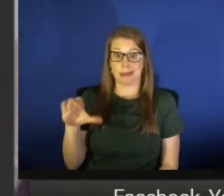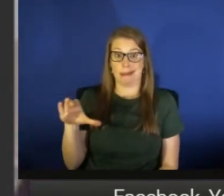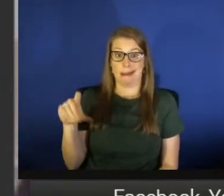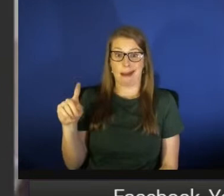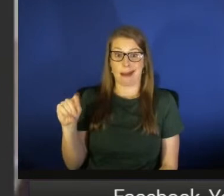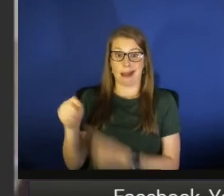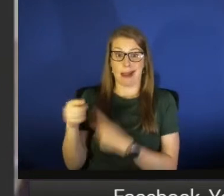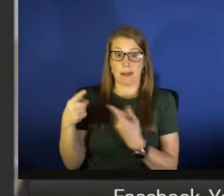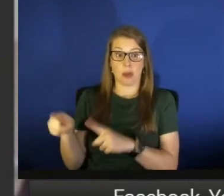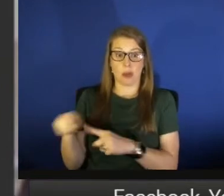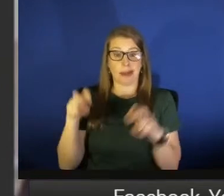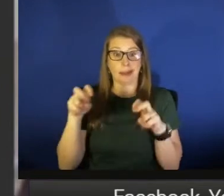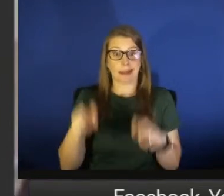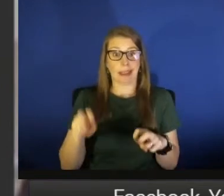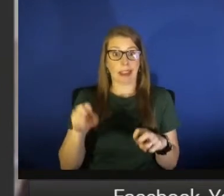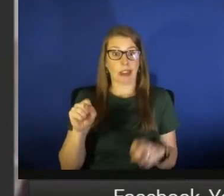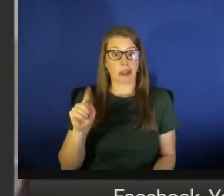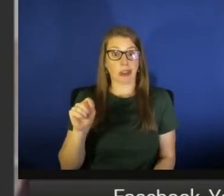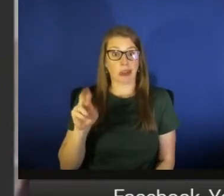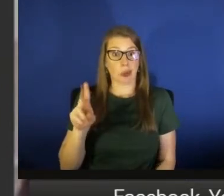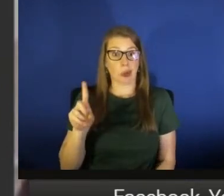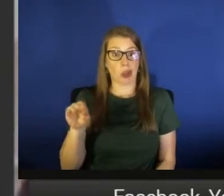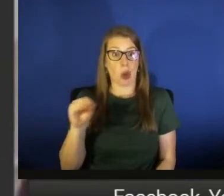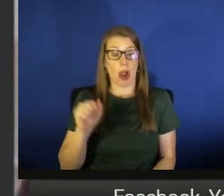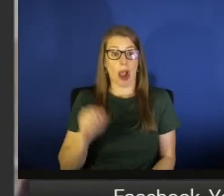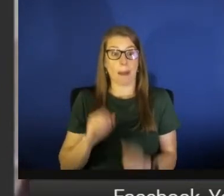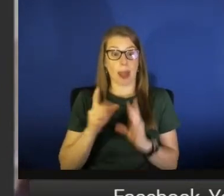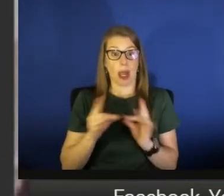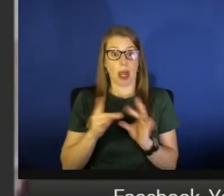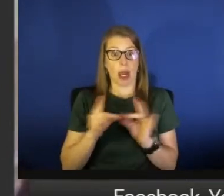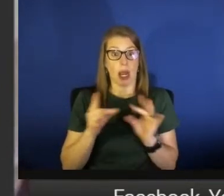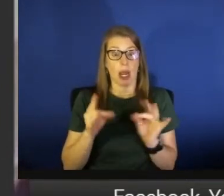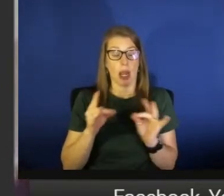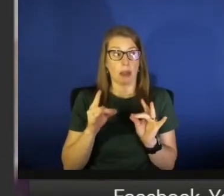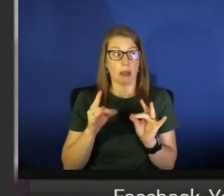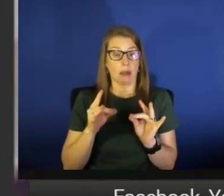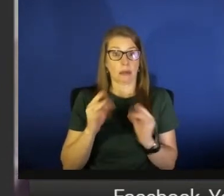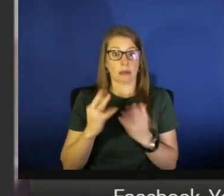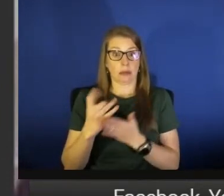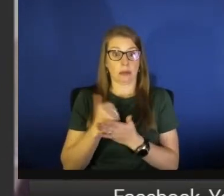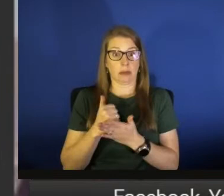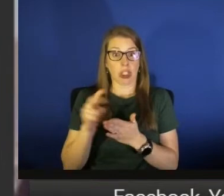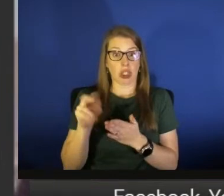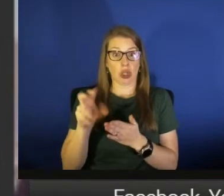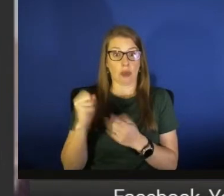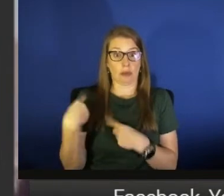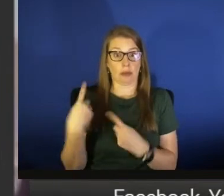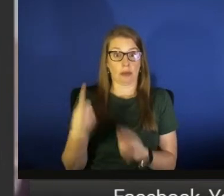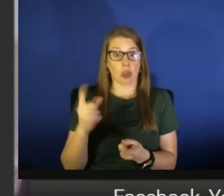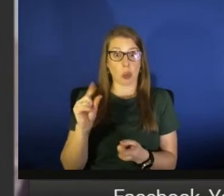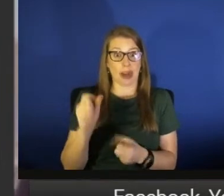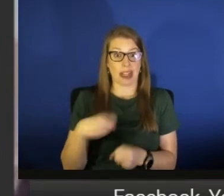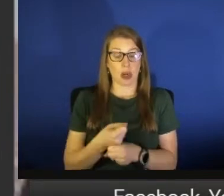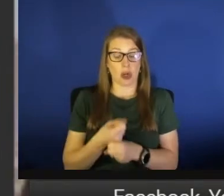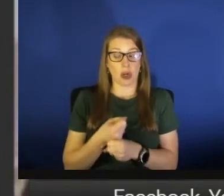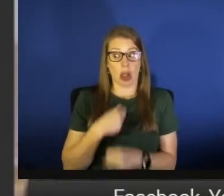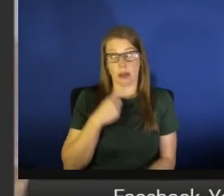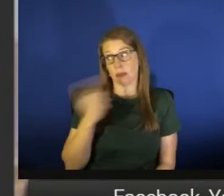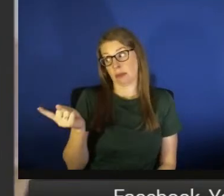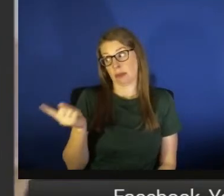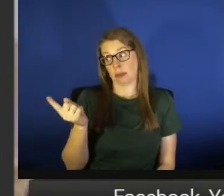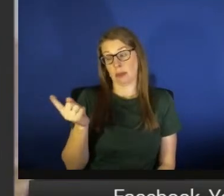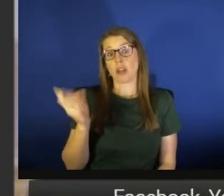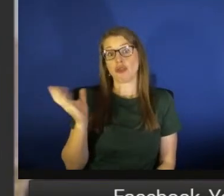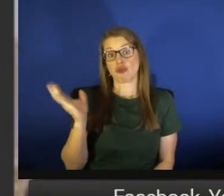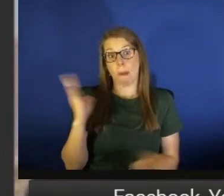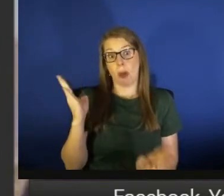were sitting in that studio. I've been covering this town for 20 years. And I said to Scott, we're in trouble. We're in